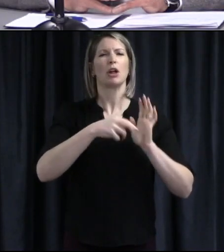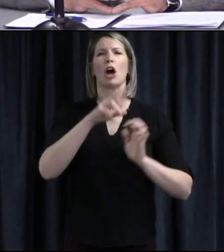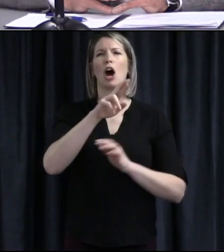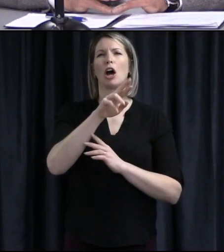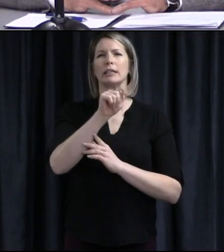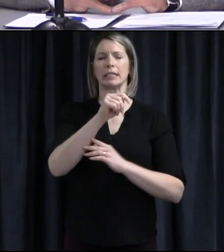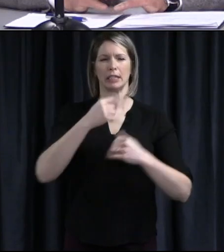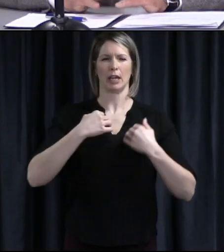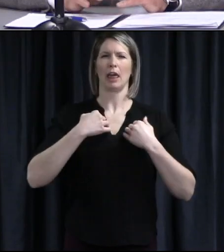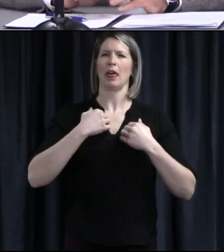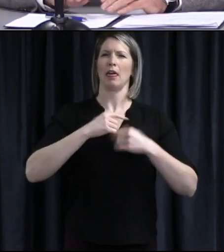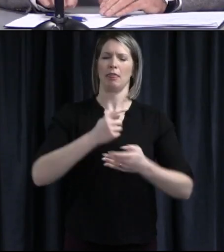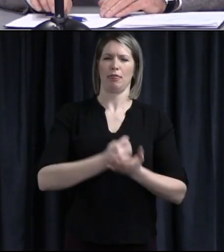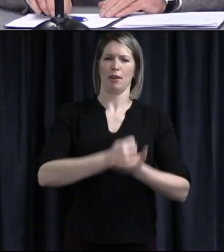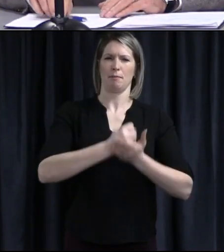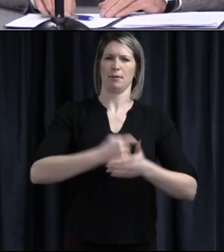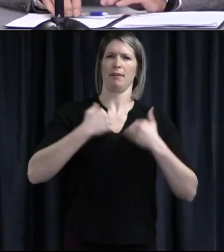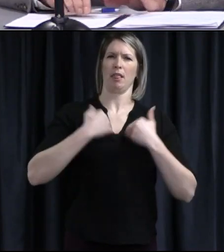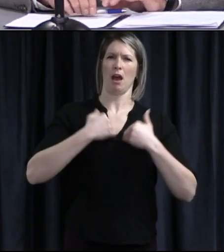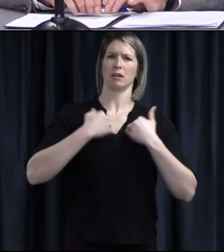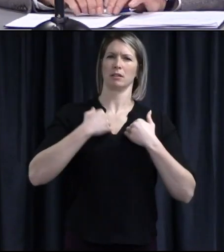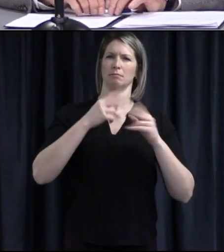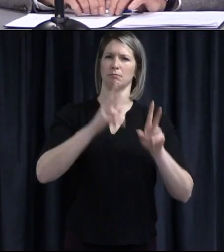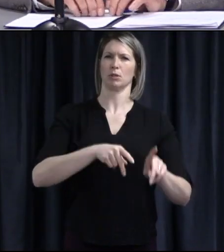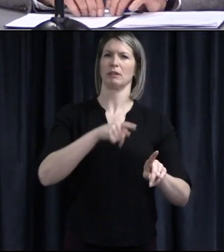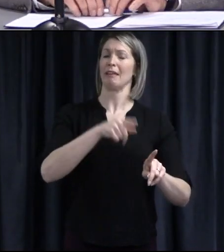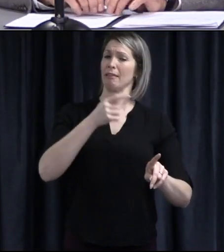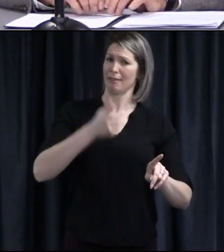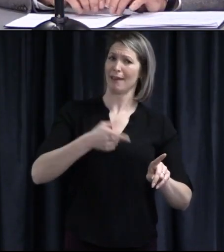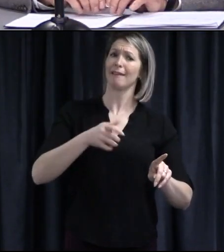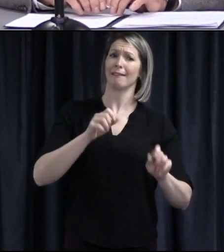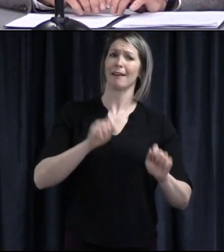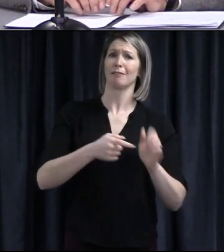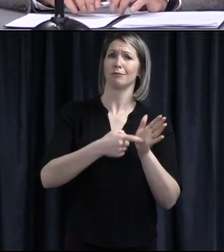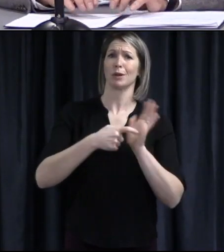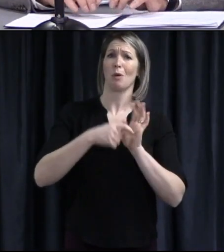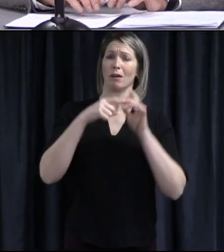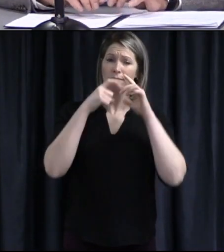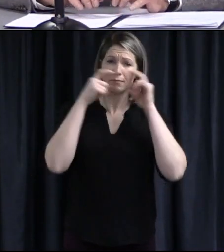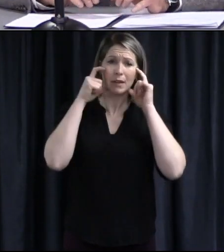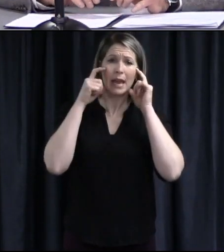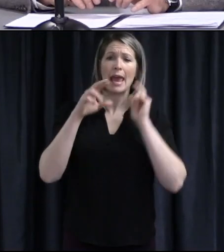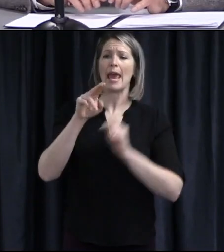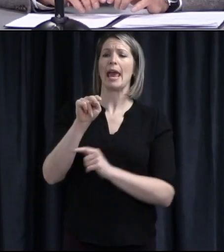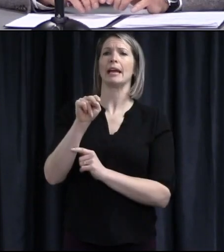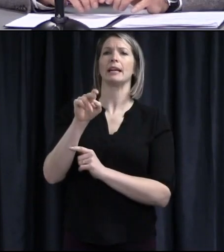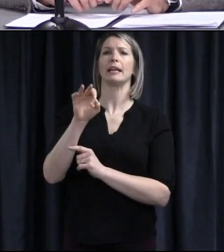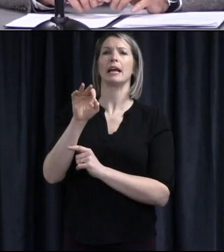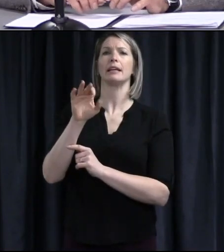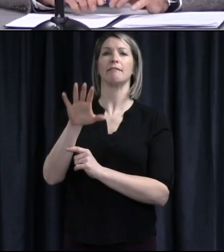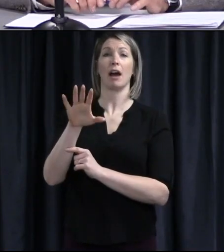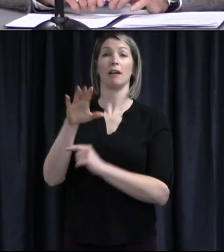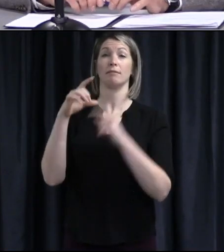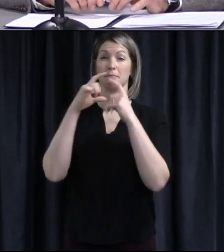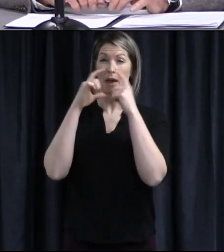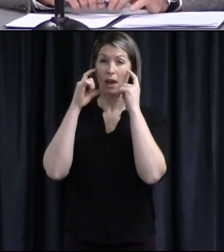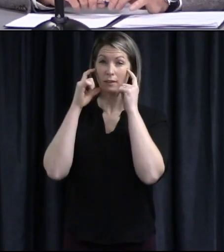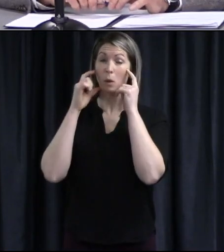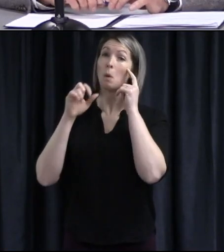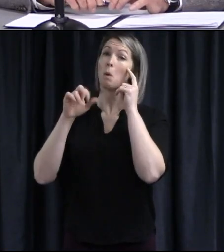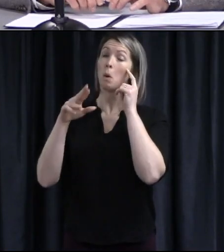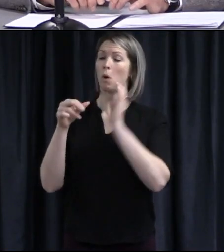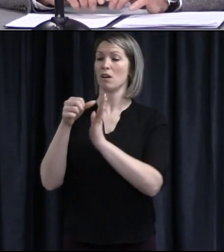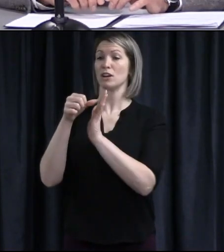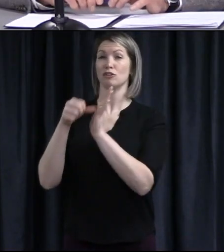like, is the role of N95 masks versus surgical masks with